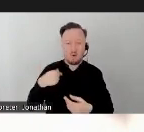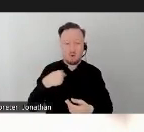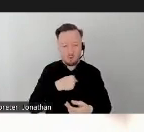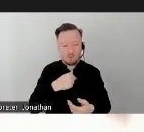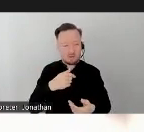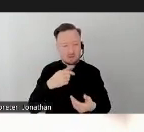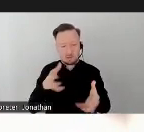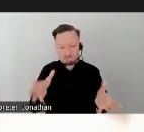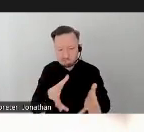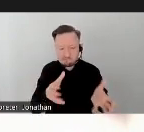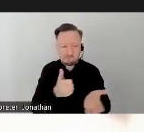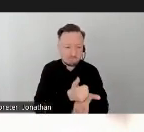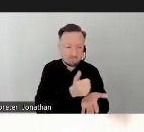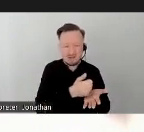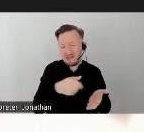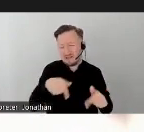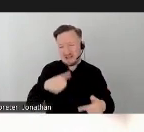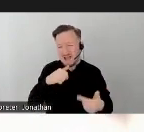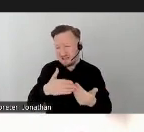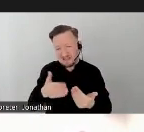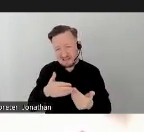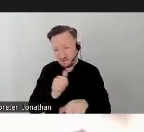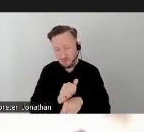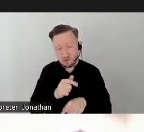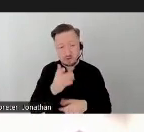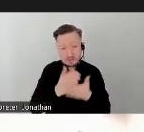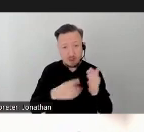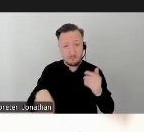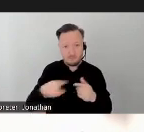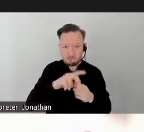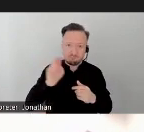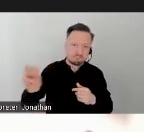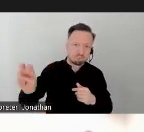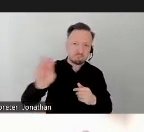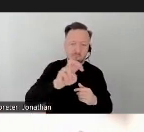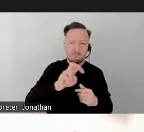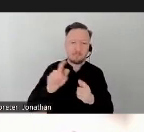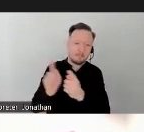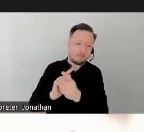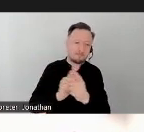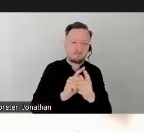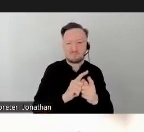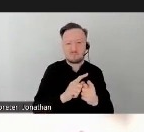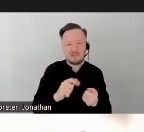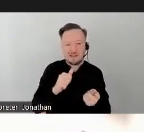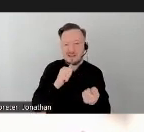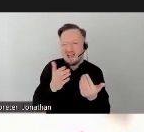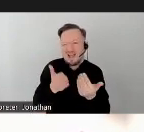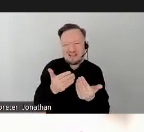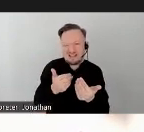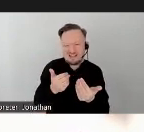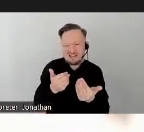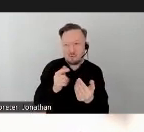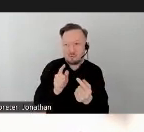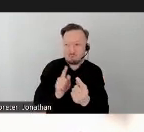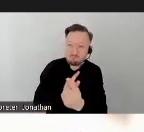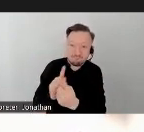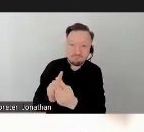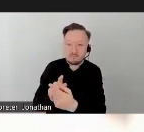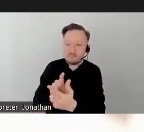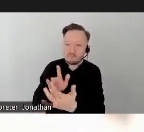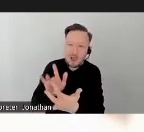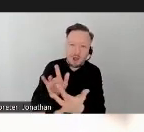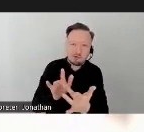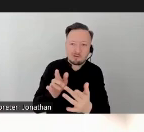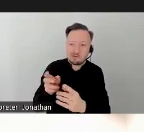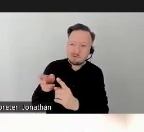work for those of you who are out there all the time. We understand that it is not easy to do outreach. And so we are very